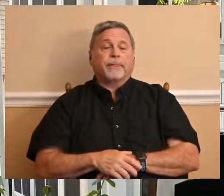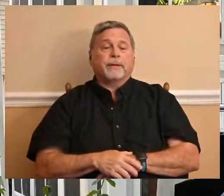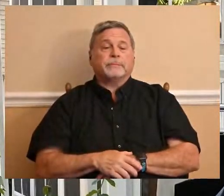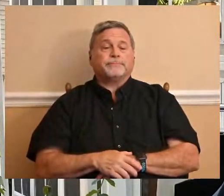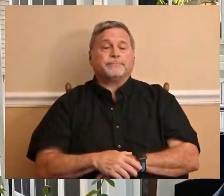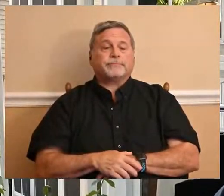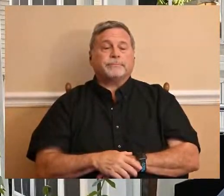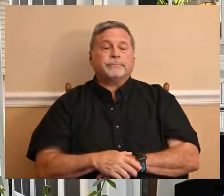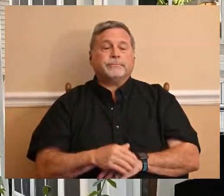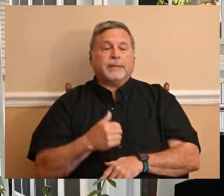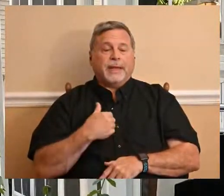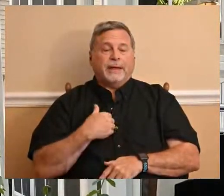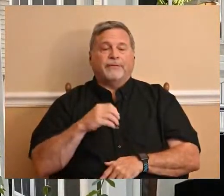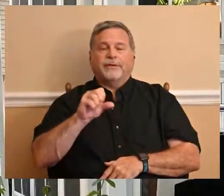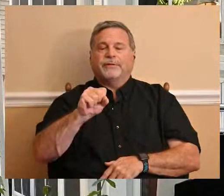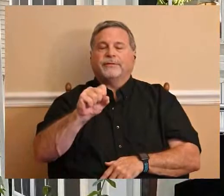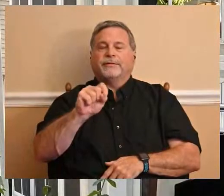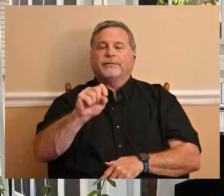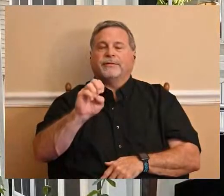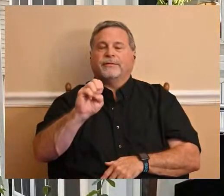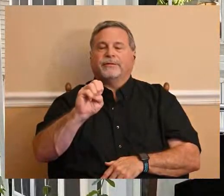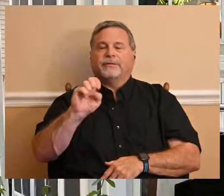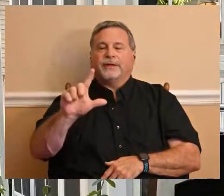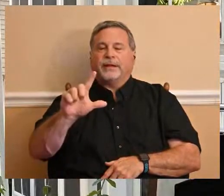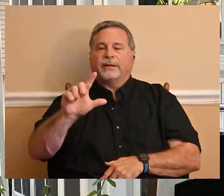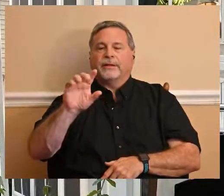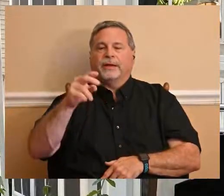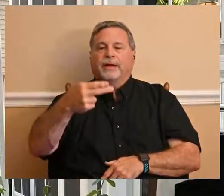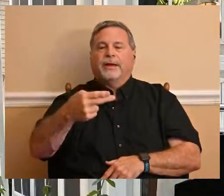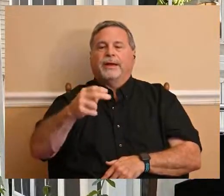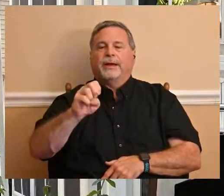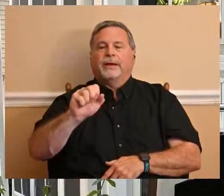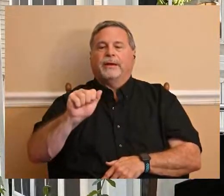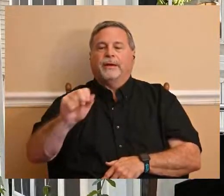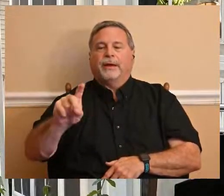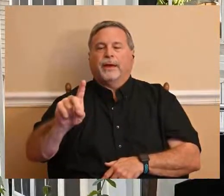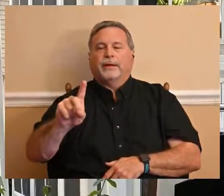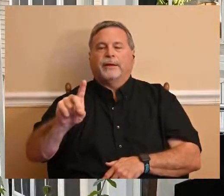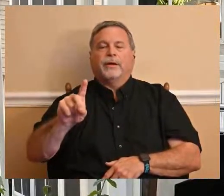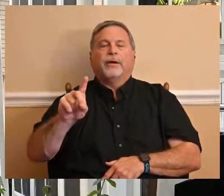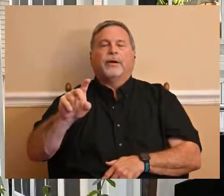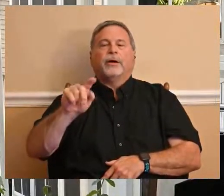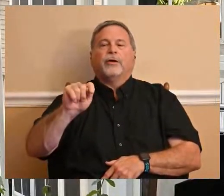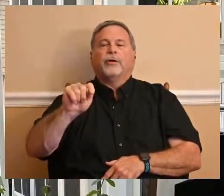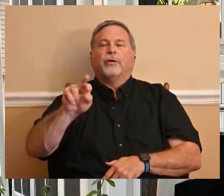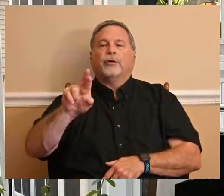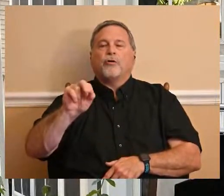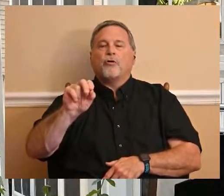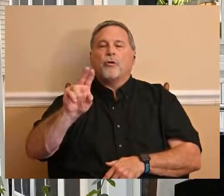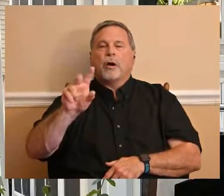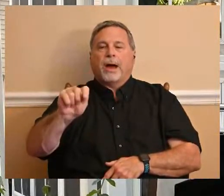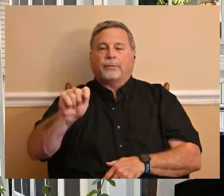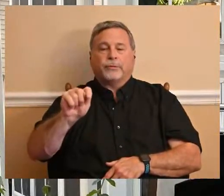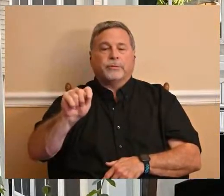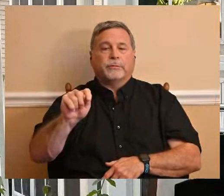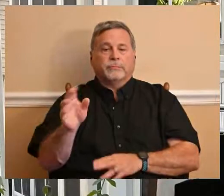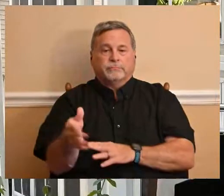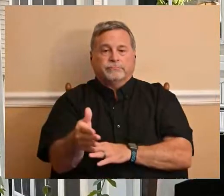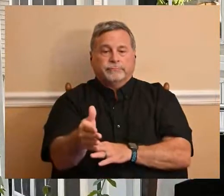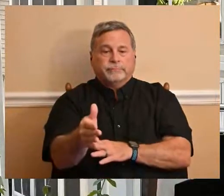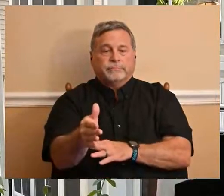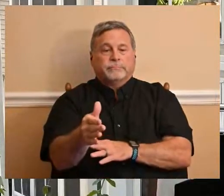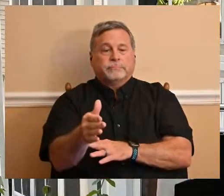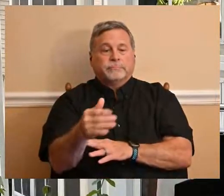is we have our steelhead trout. Now, steelhead trout, if you've never seen it, this is what it looks like. Okay? It